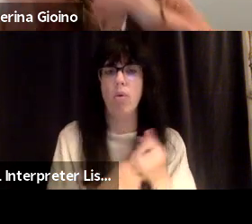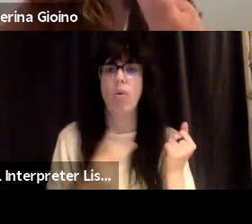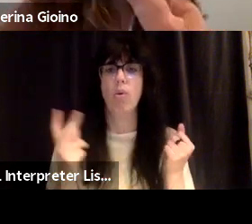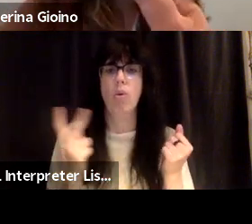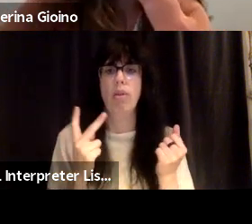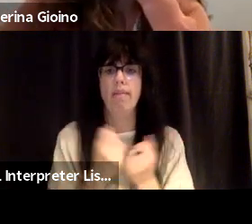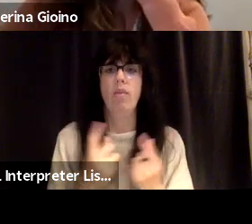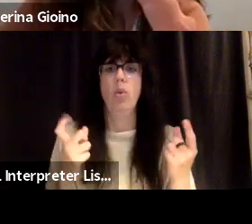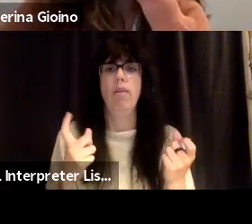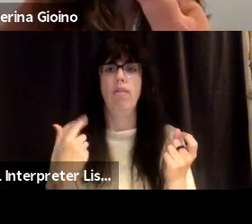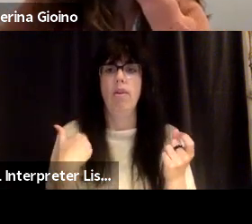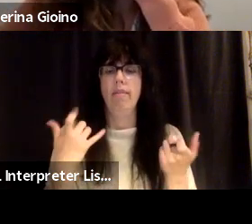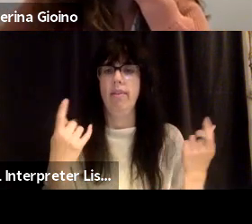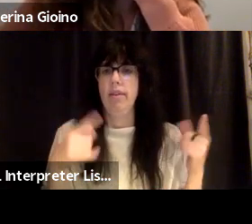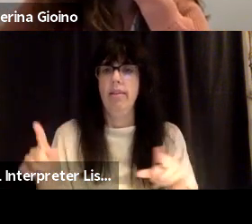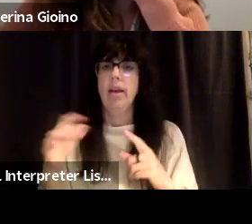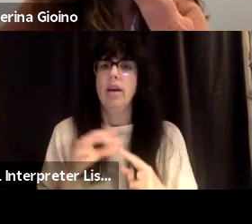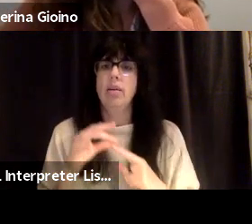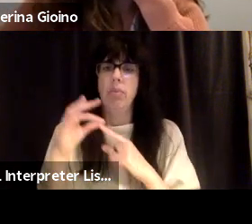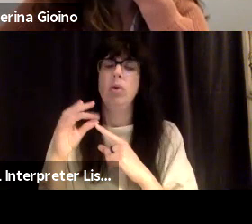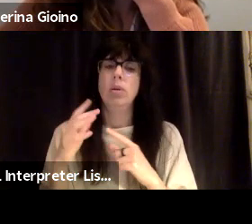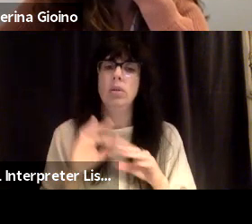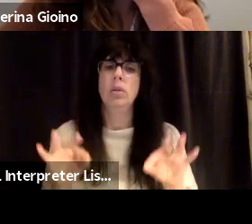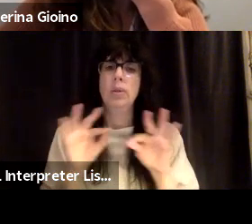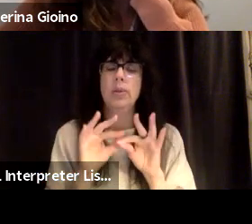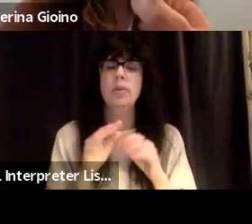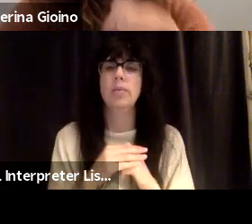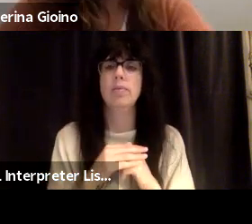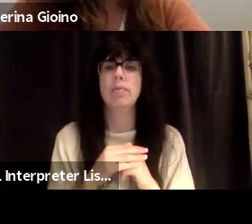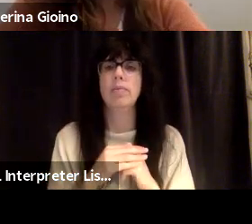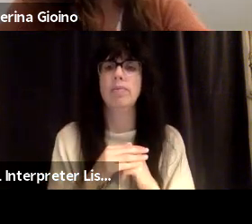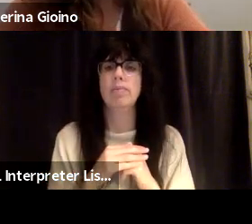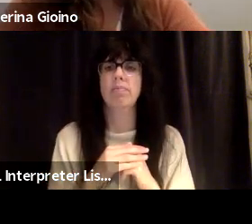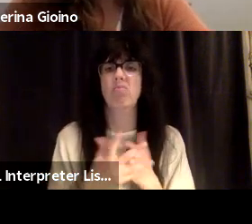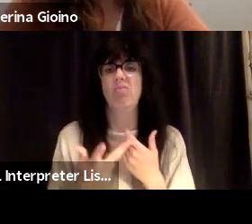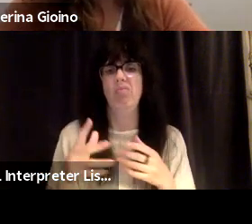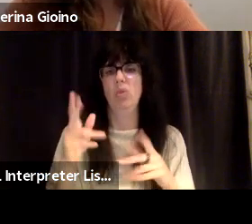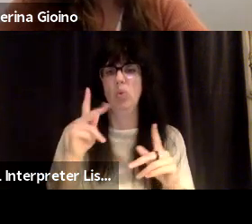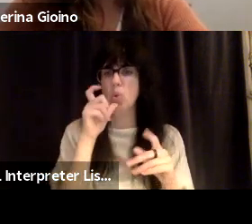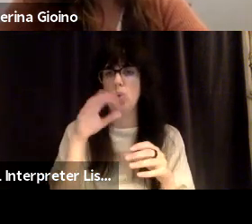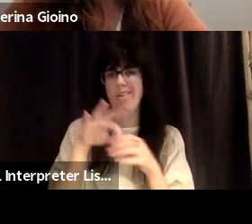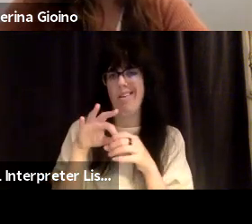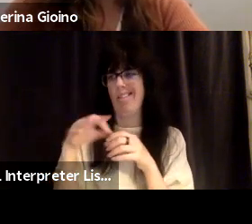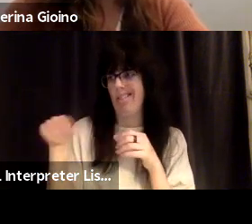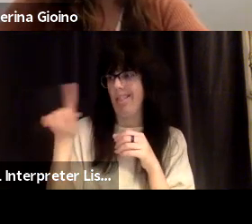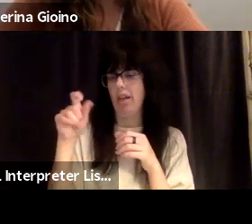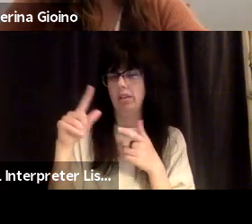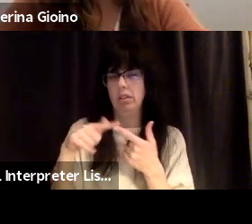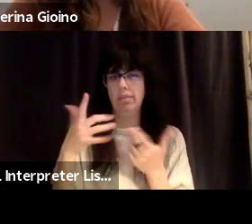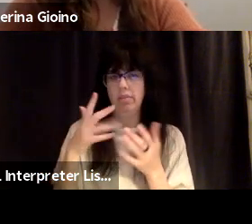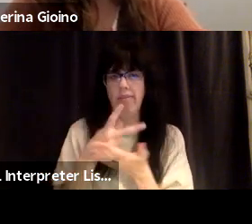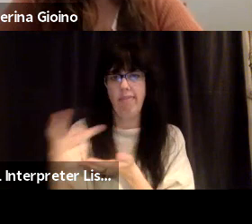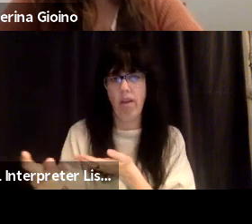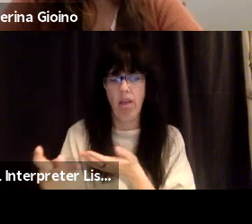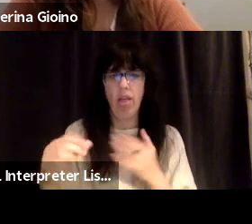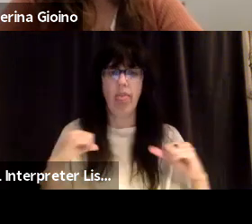Schneps, for having this event, very important. Our elected officials have failed us. All they have to brag about is